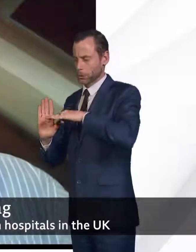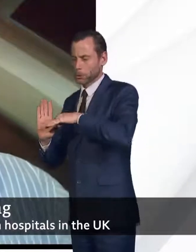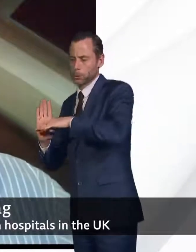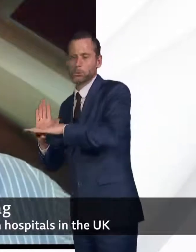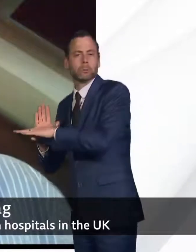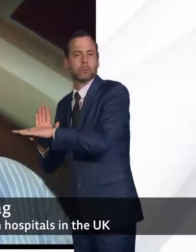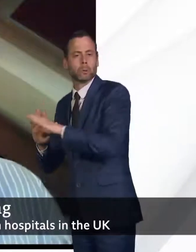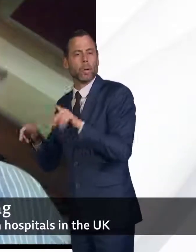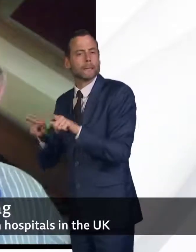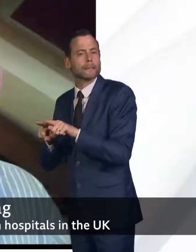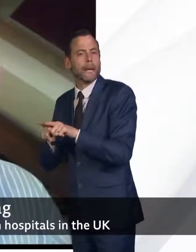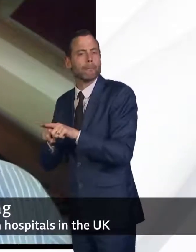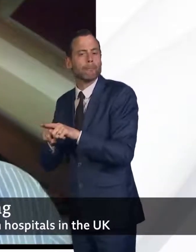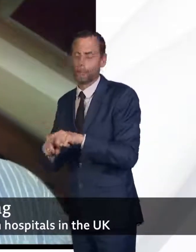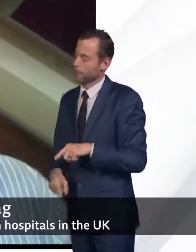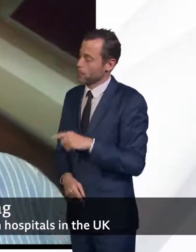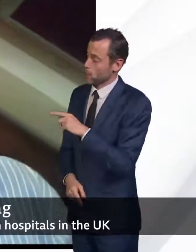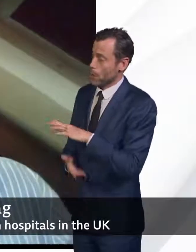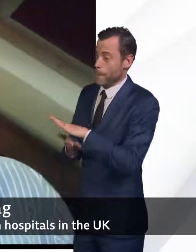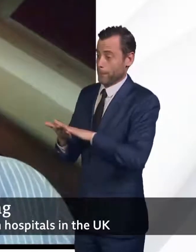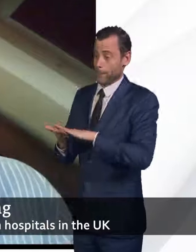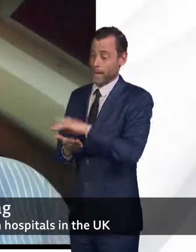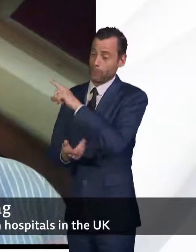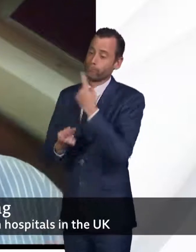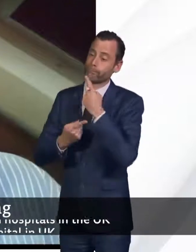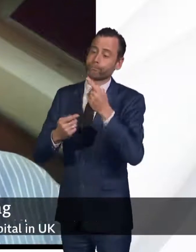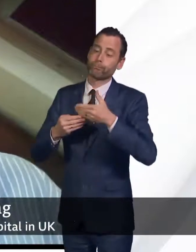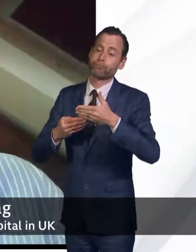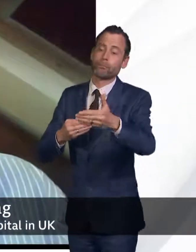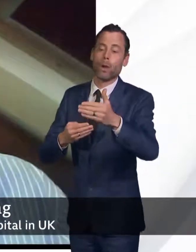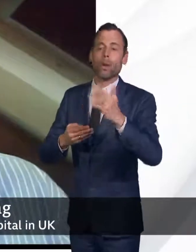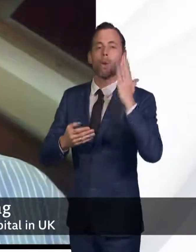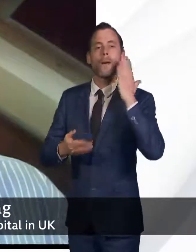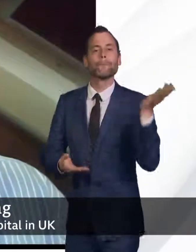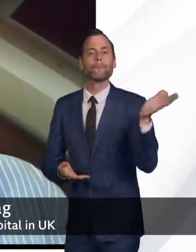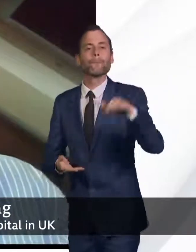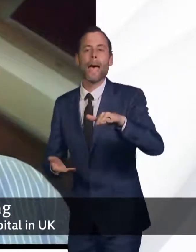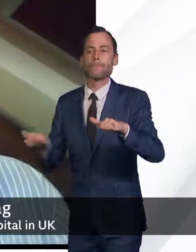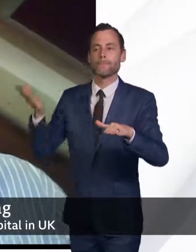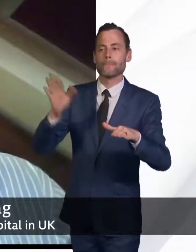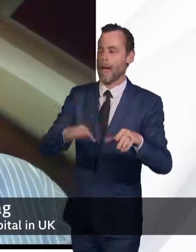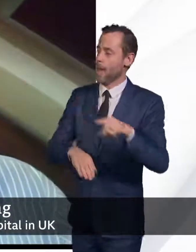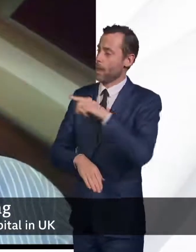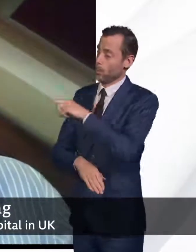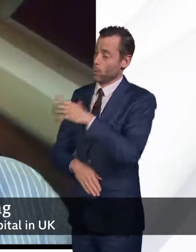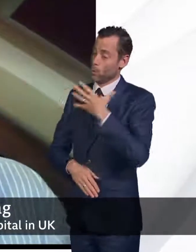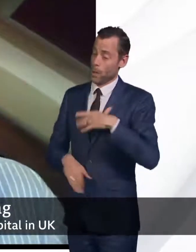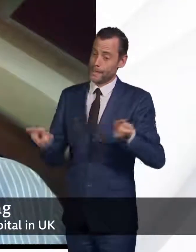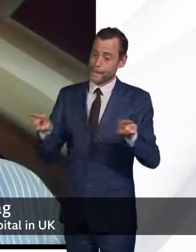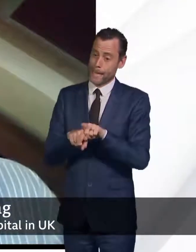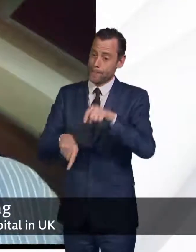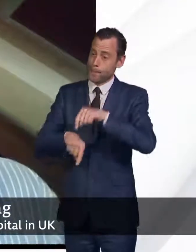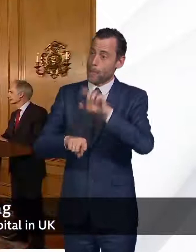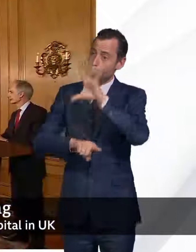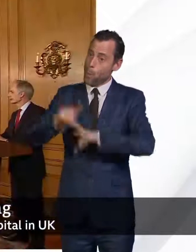lag inform policy on lifting the lockdown? Do you imagine that some areas might ease before others, or will we all be in or out